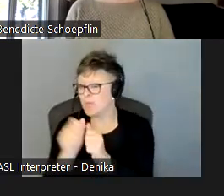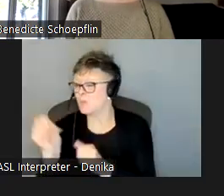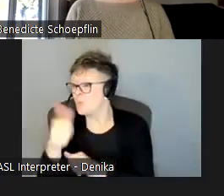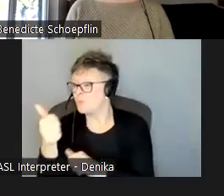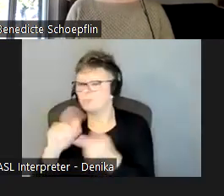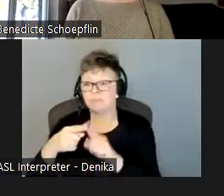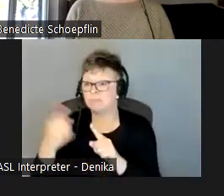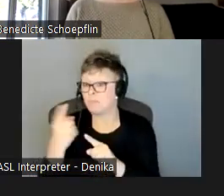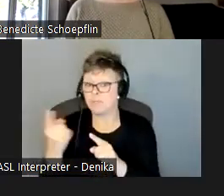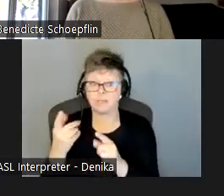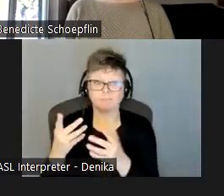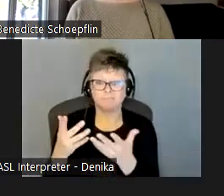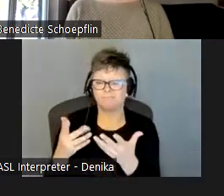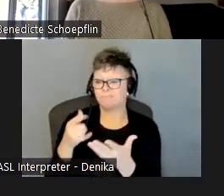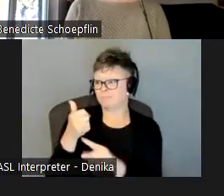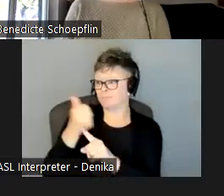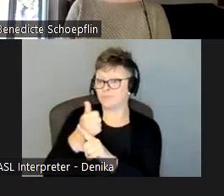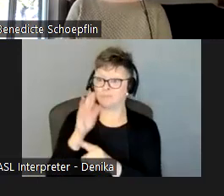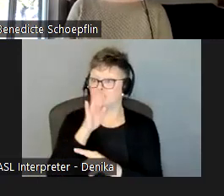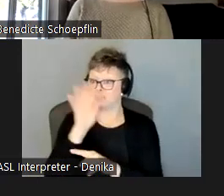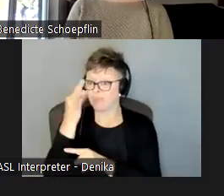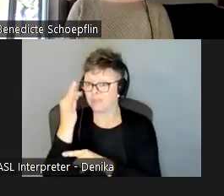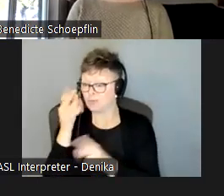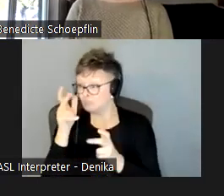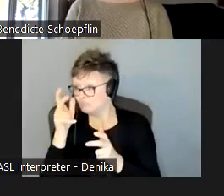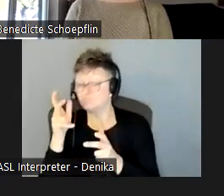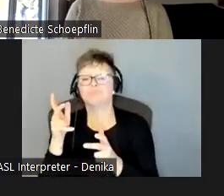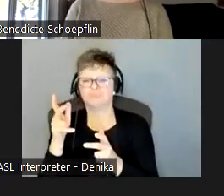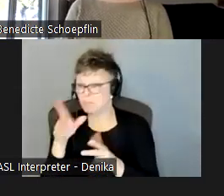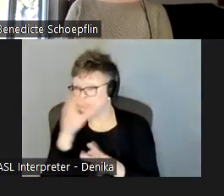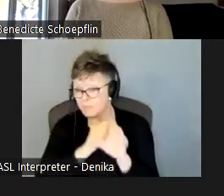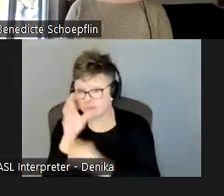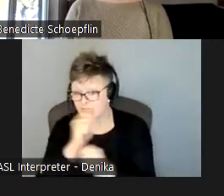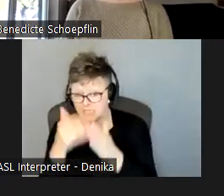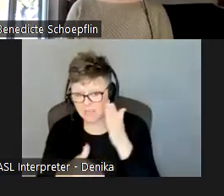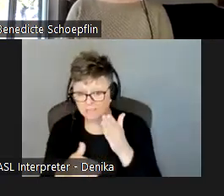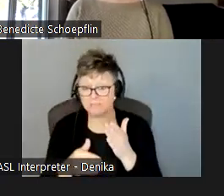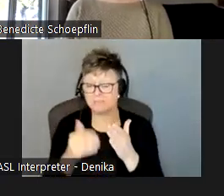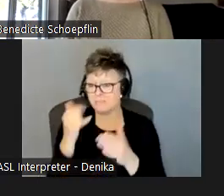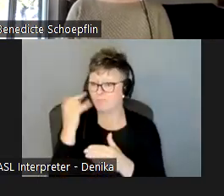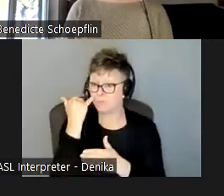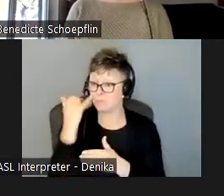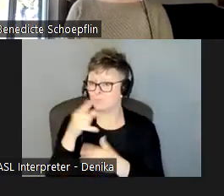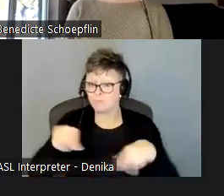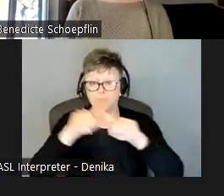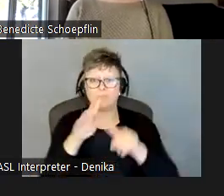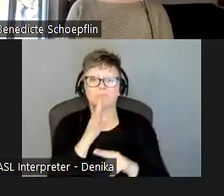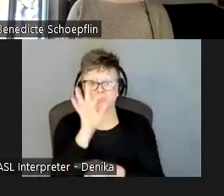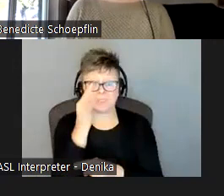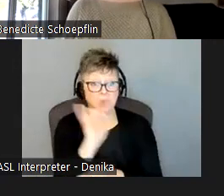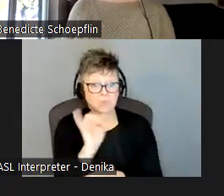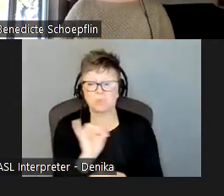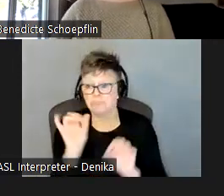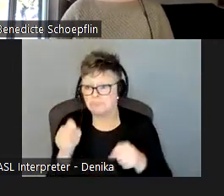to participate again, if you missed some of the tips, please join us, and you can register for that as well. It's on